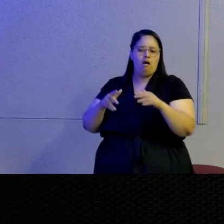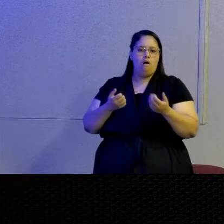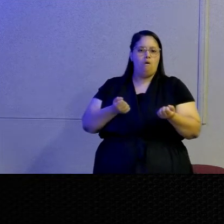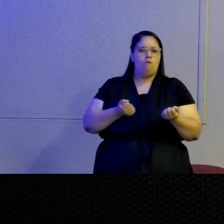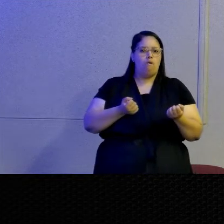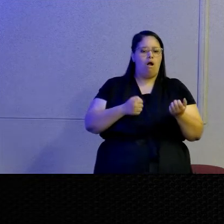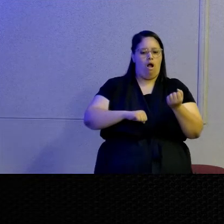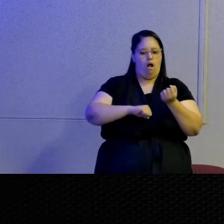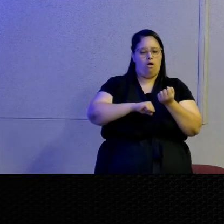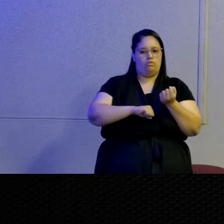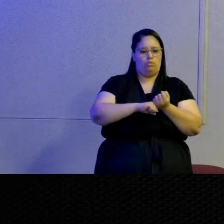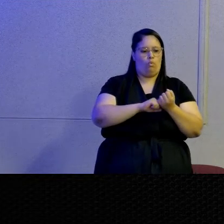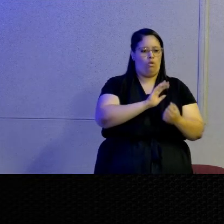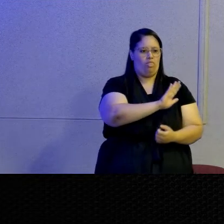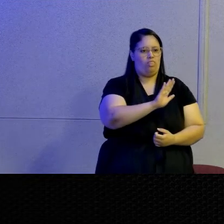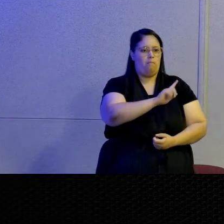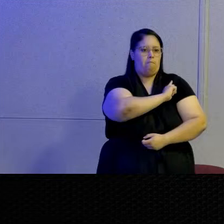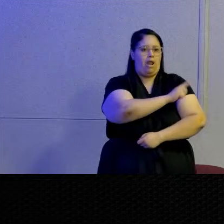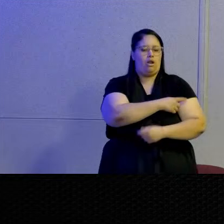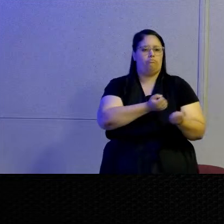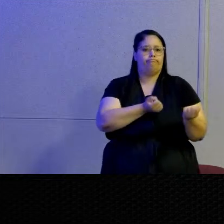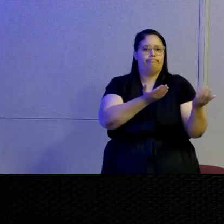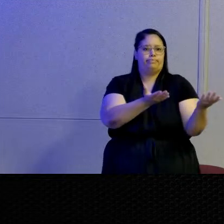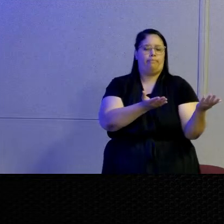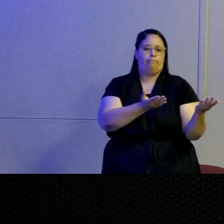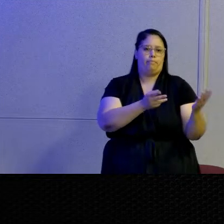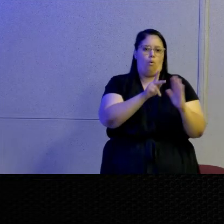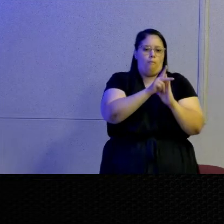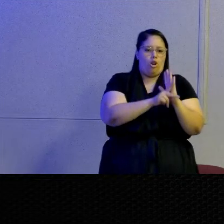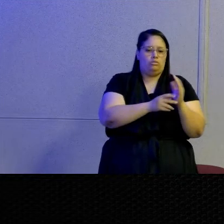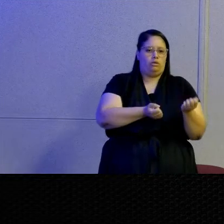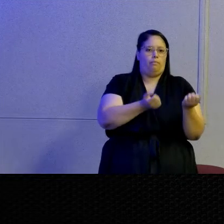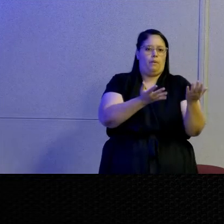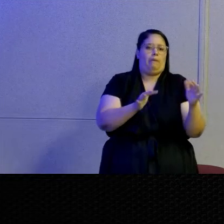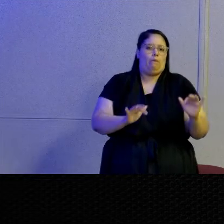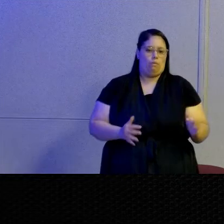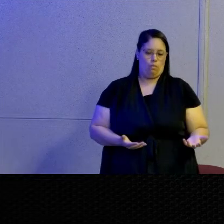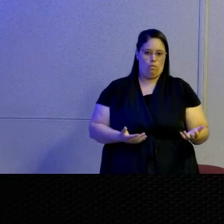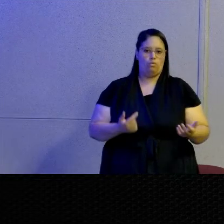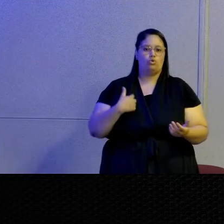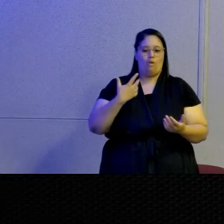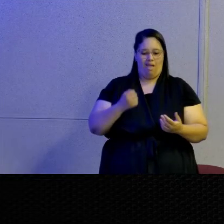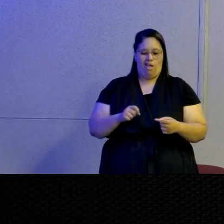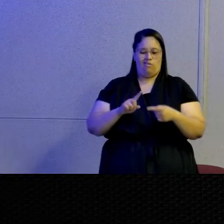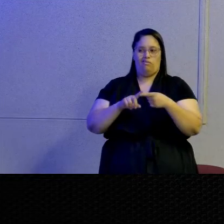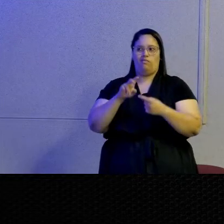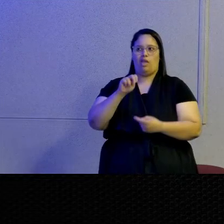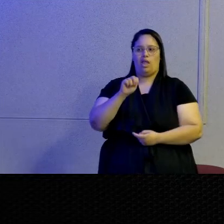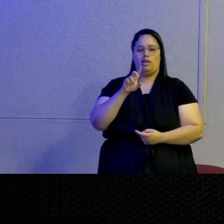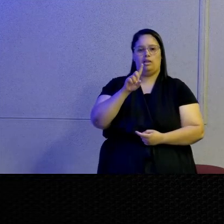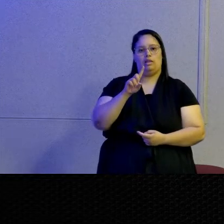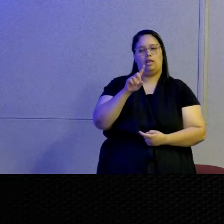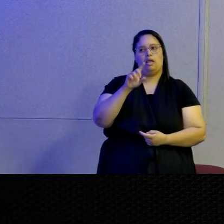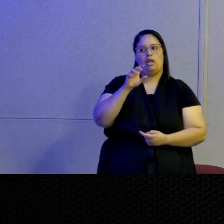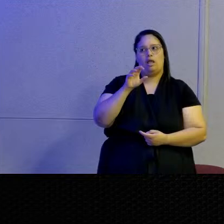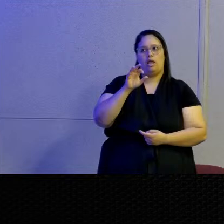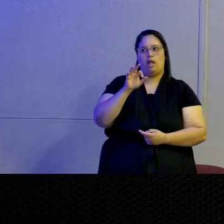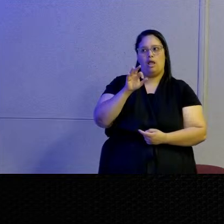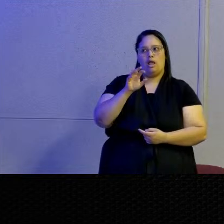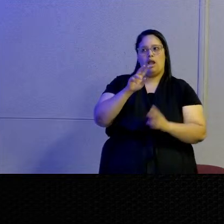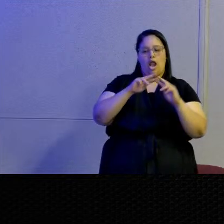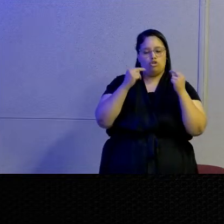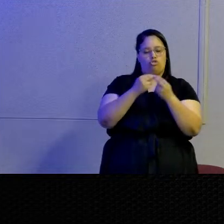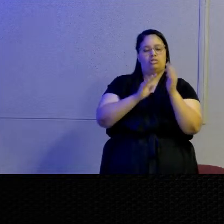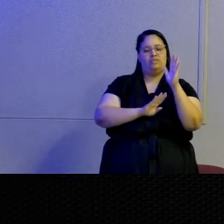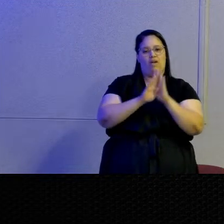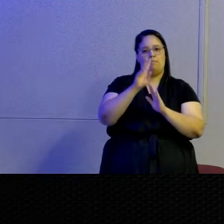mandate of their policies? We have what we call the National Developmental Plan 2030. How is the South African